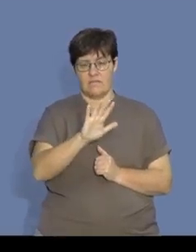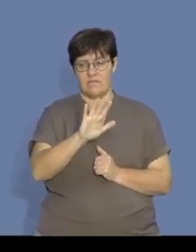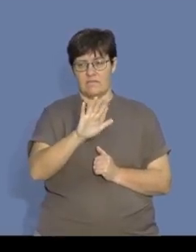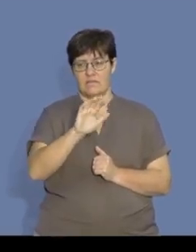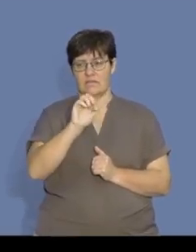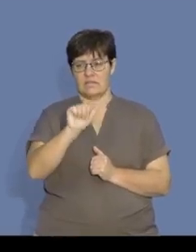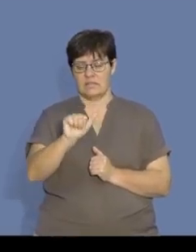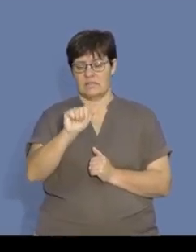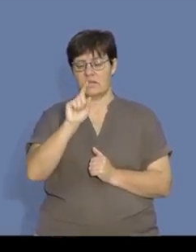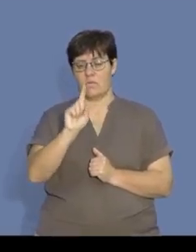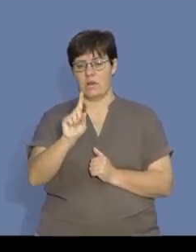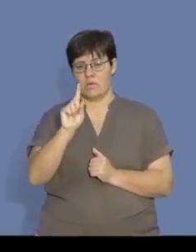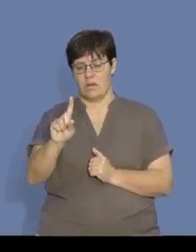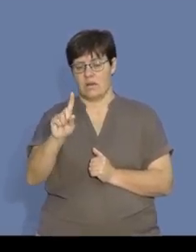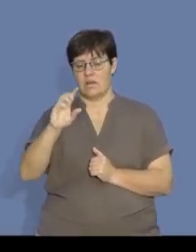5,611,000.